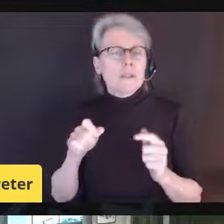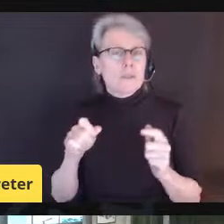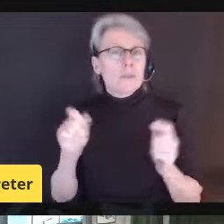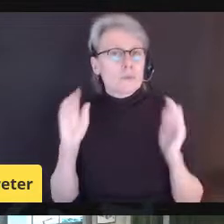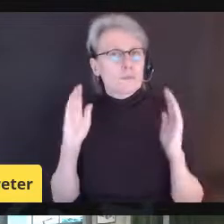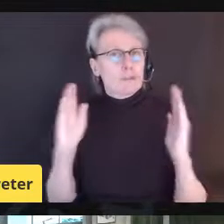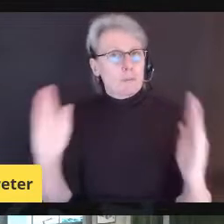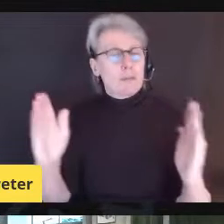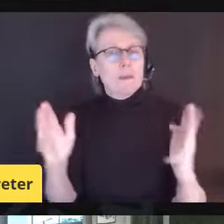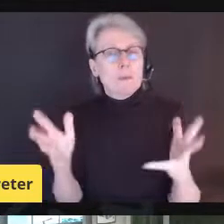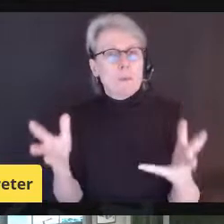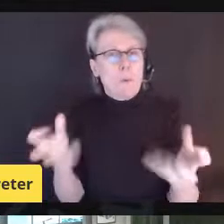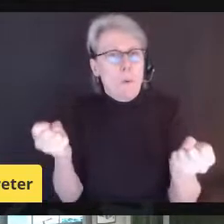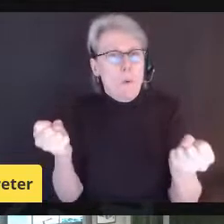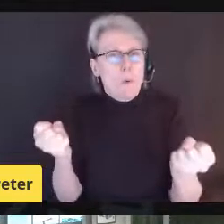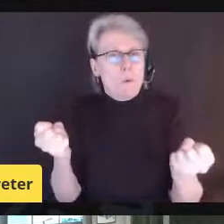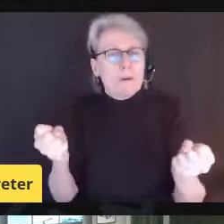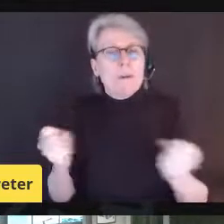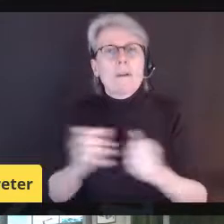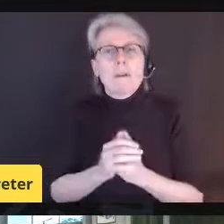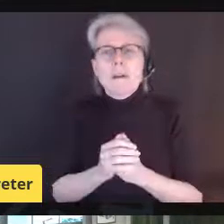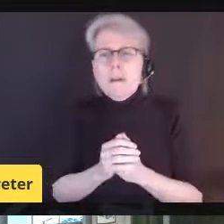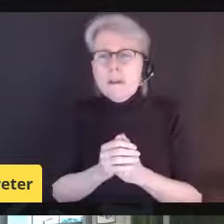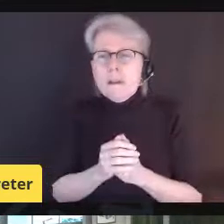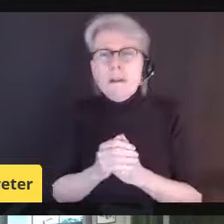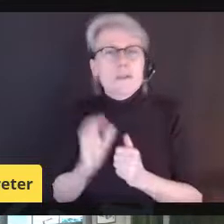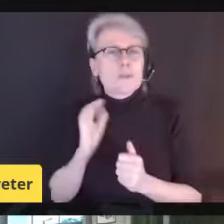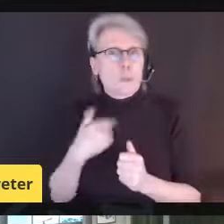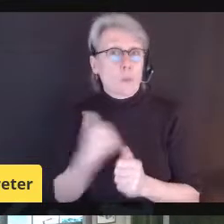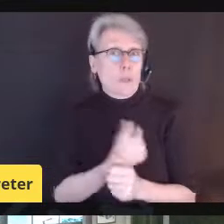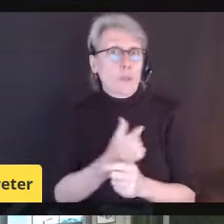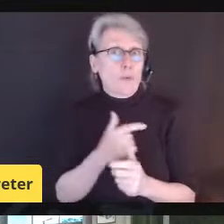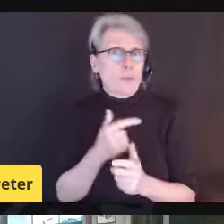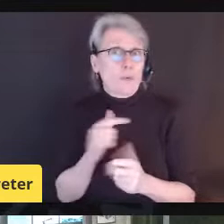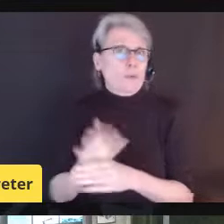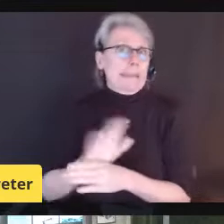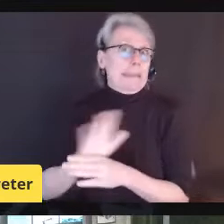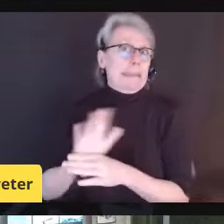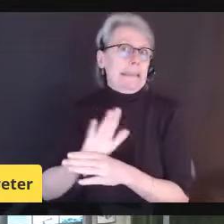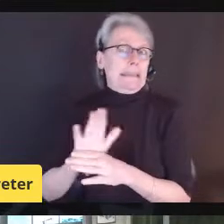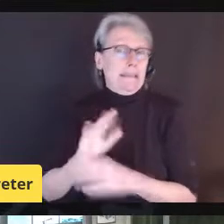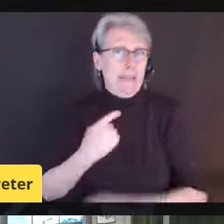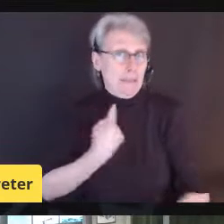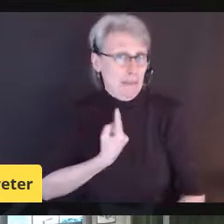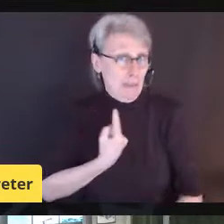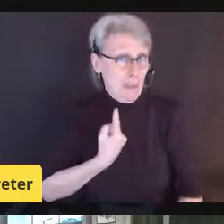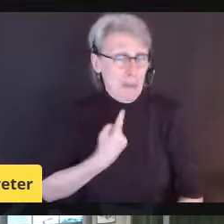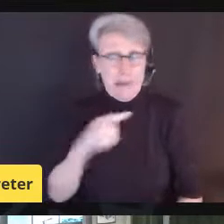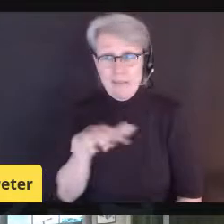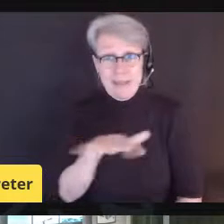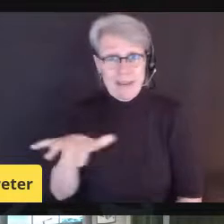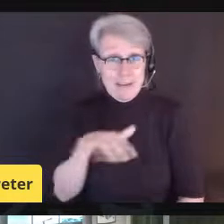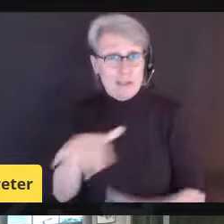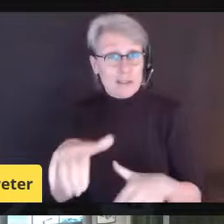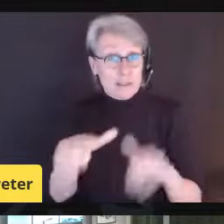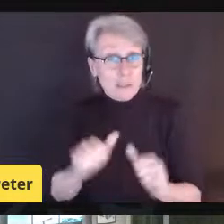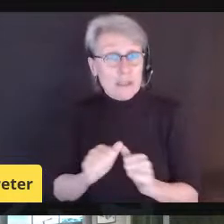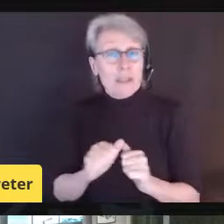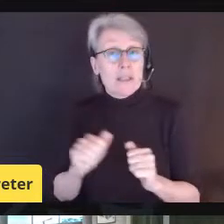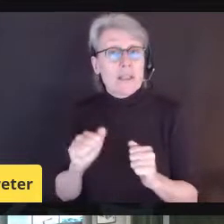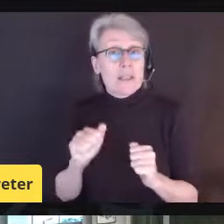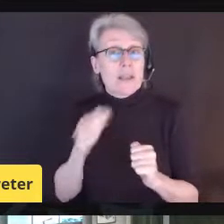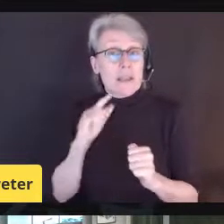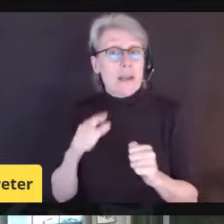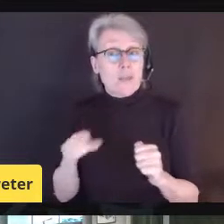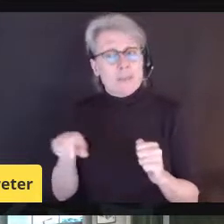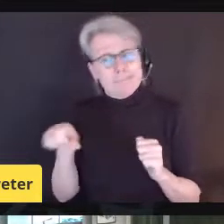we were doing a rush job. So I was in the funeral home by myself on the cemetery all night, turning this cremation